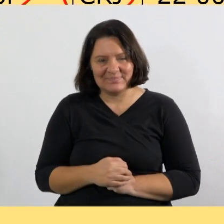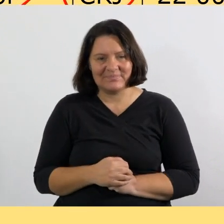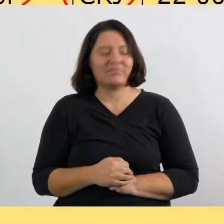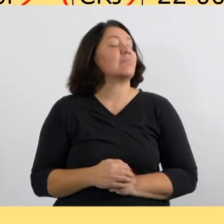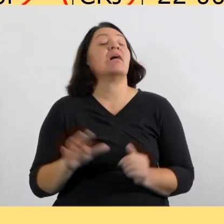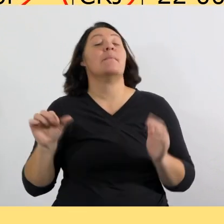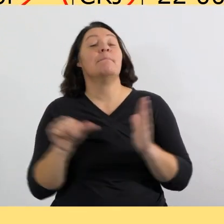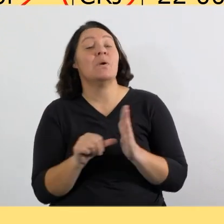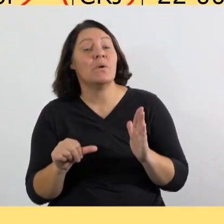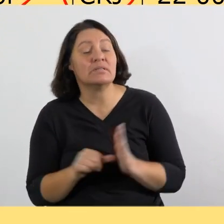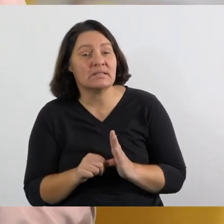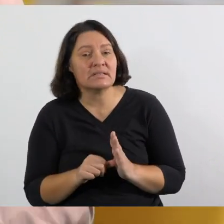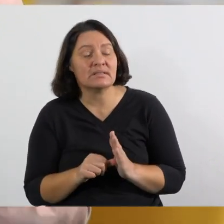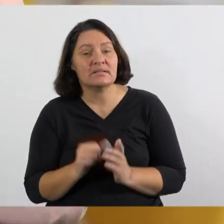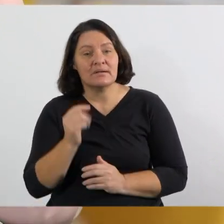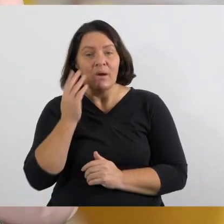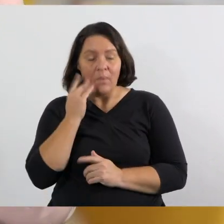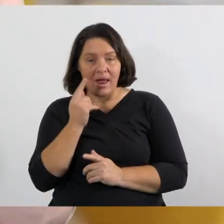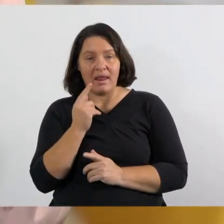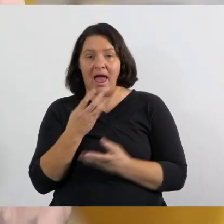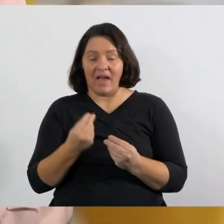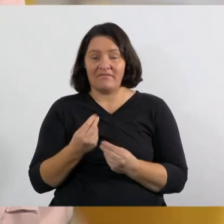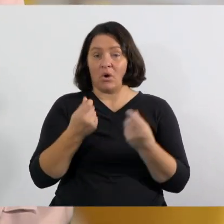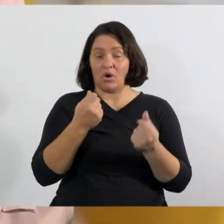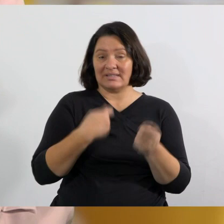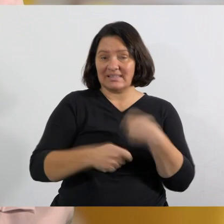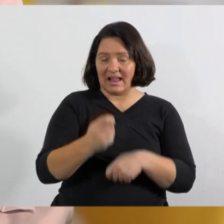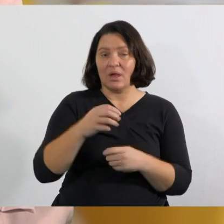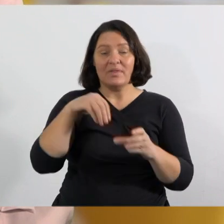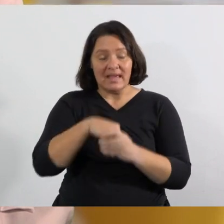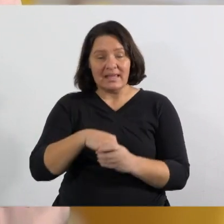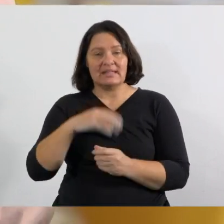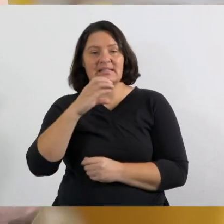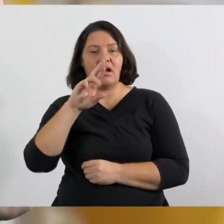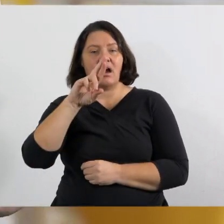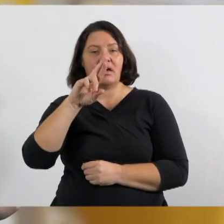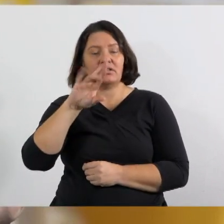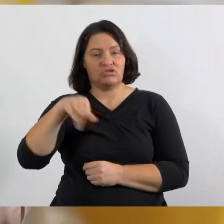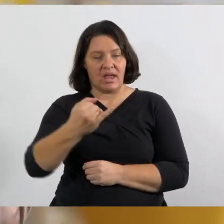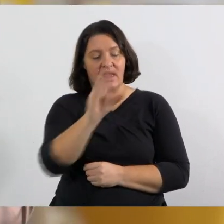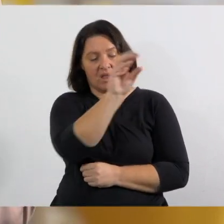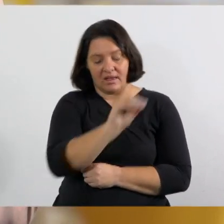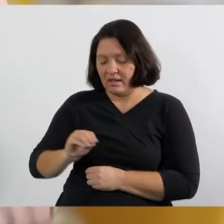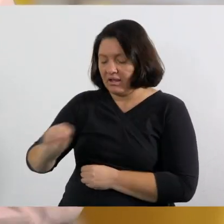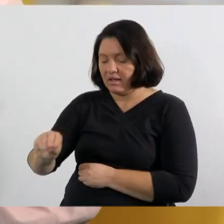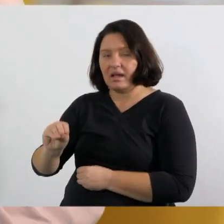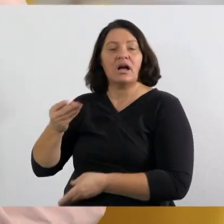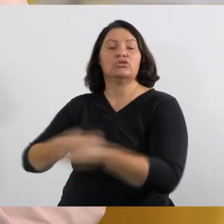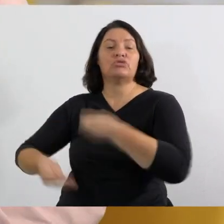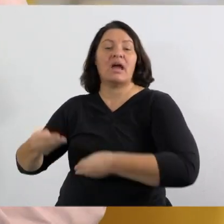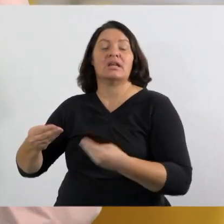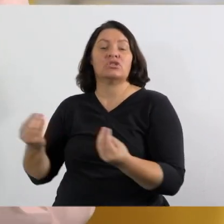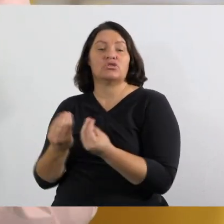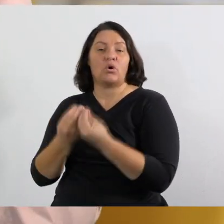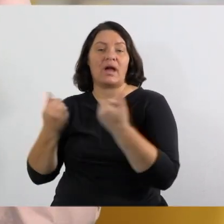there. Very important. When we get our cost of sales in the CRJ, we credit it to our trading stock